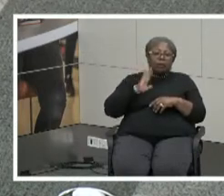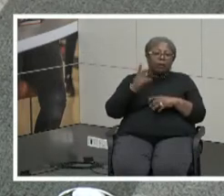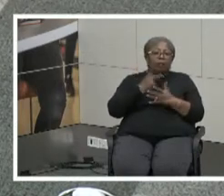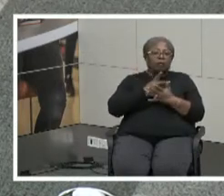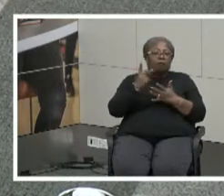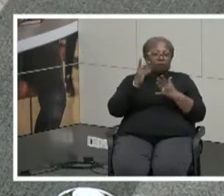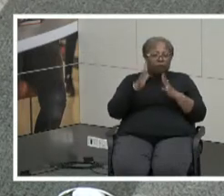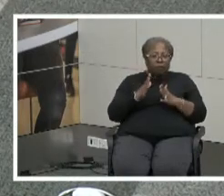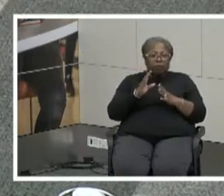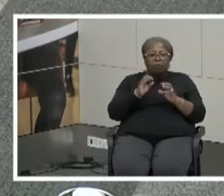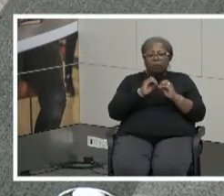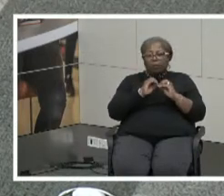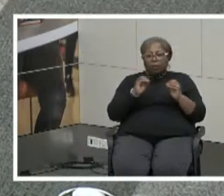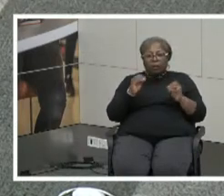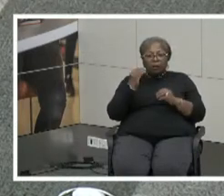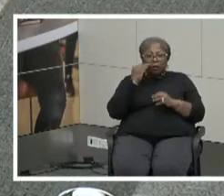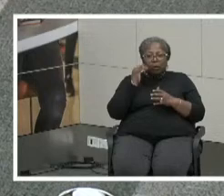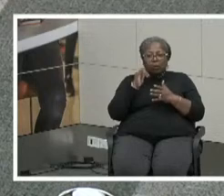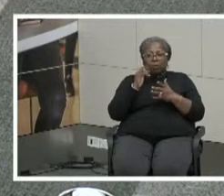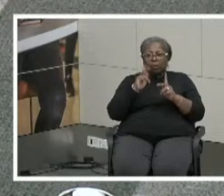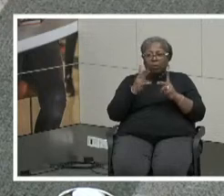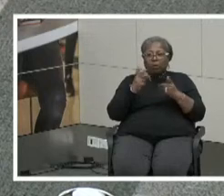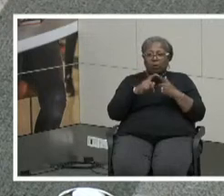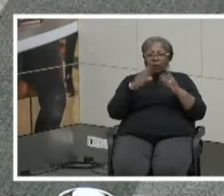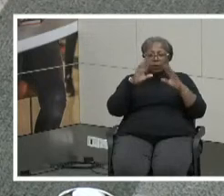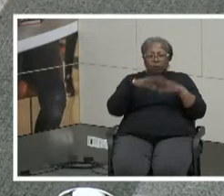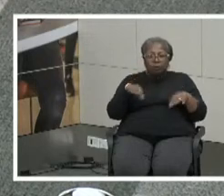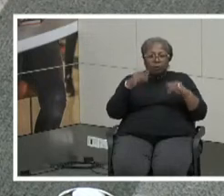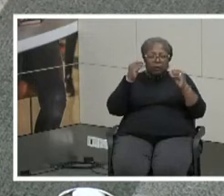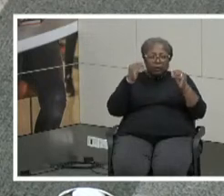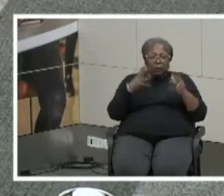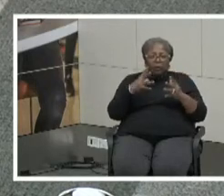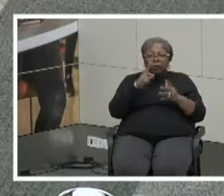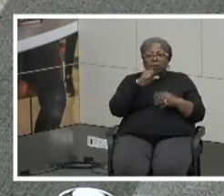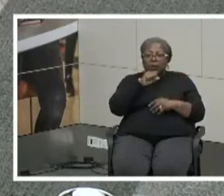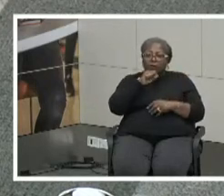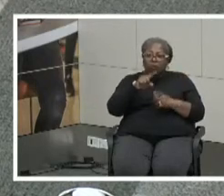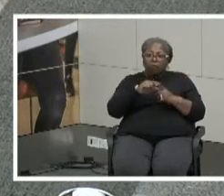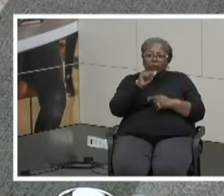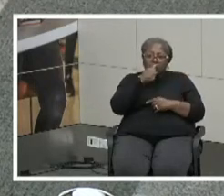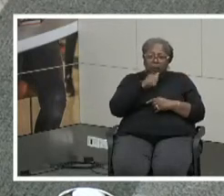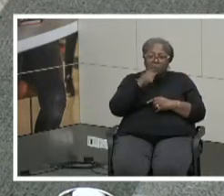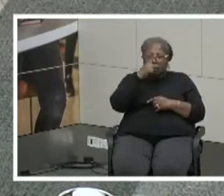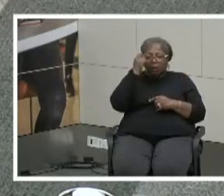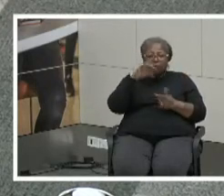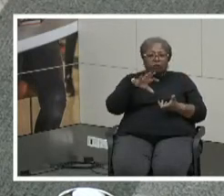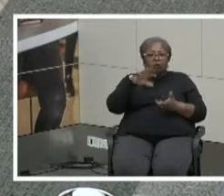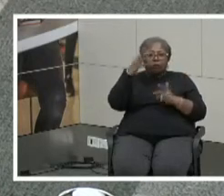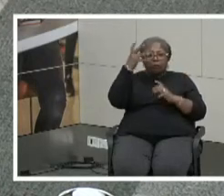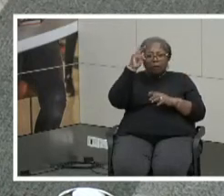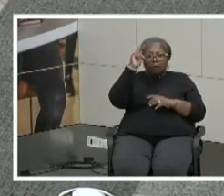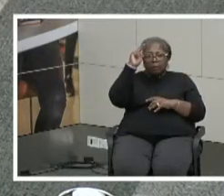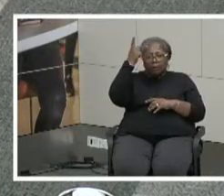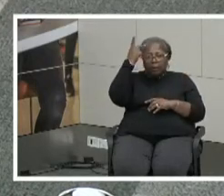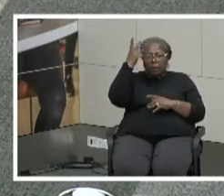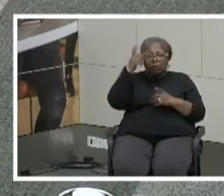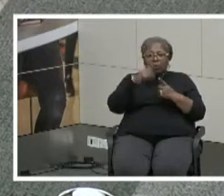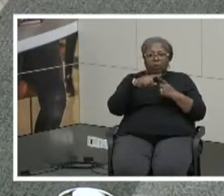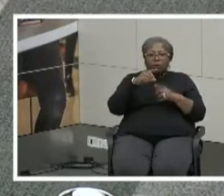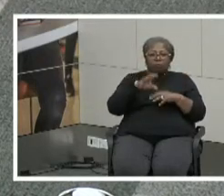failures nobody wants their children or teachers to they love to suffer because corrupt politicians want to line their